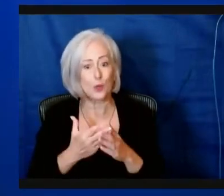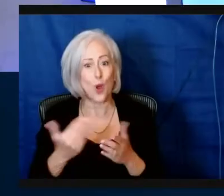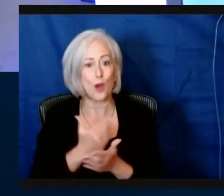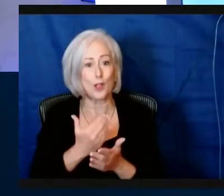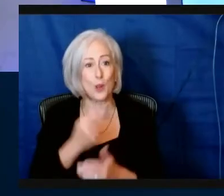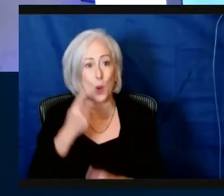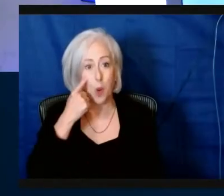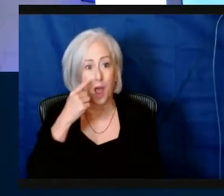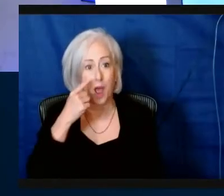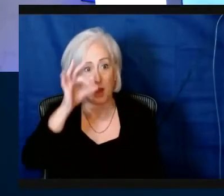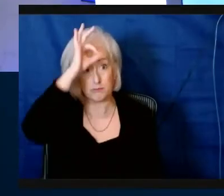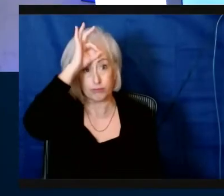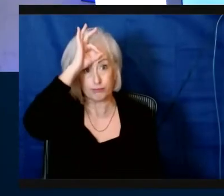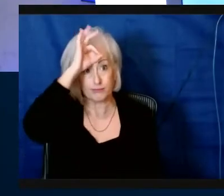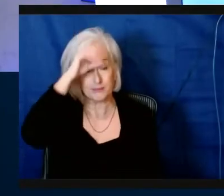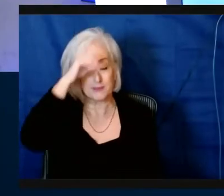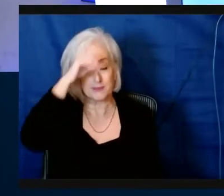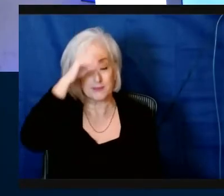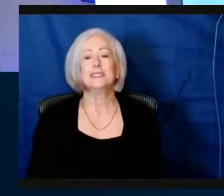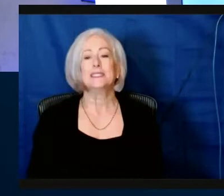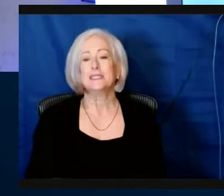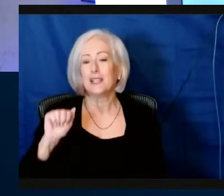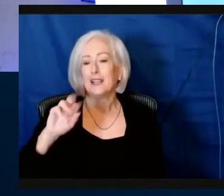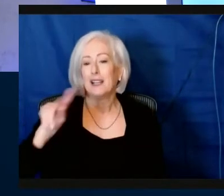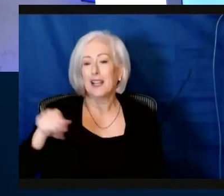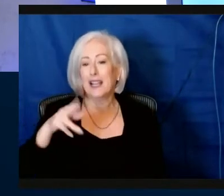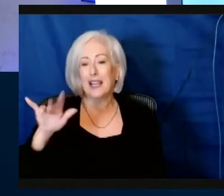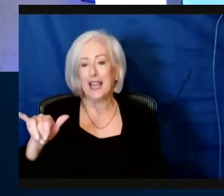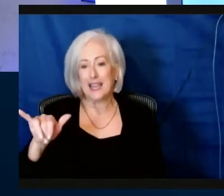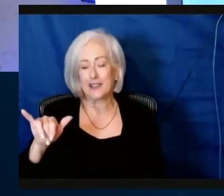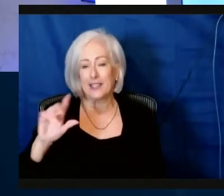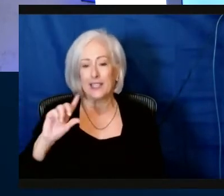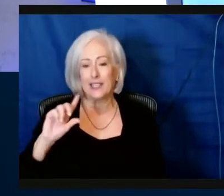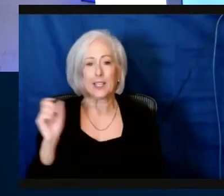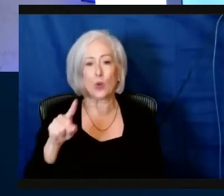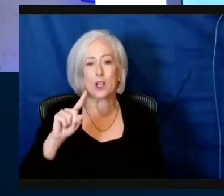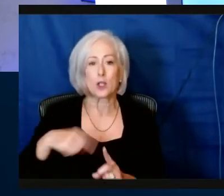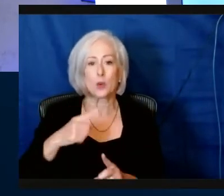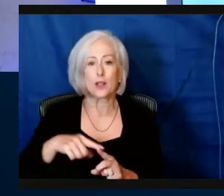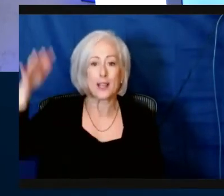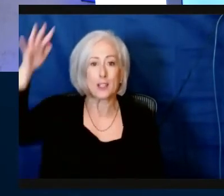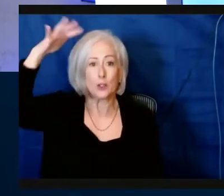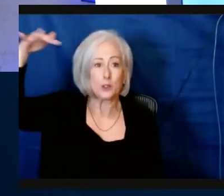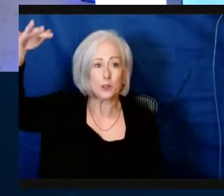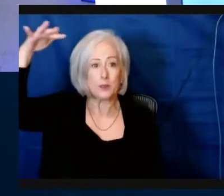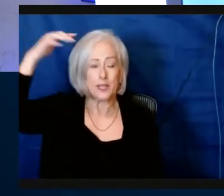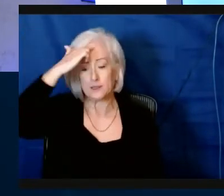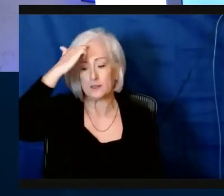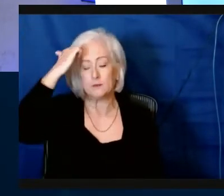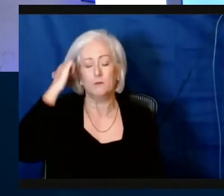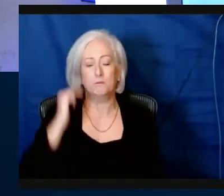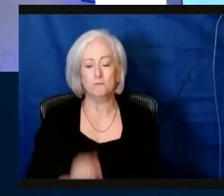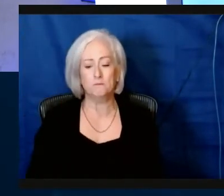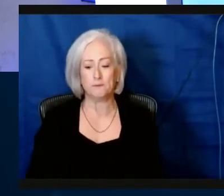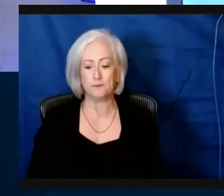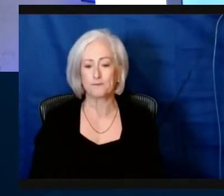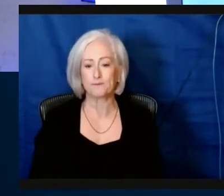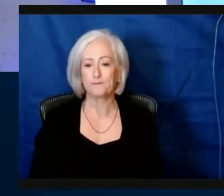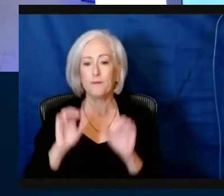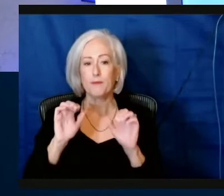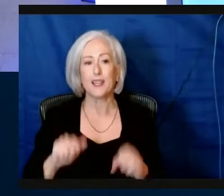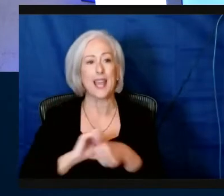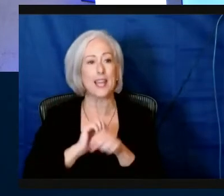from Anthony. This involves outer space. Awesome. Anthony would like to know, can COVID survive in outer